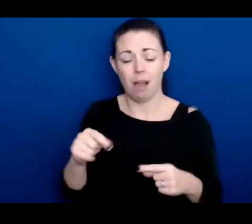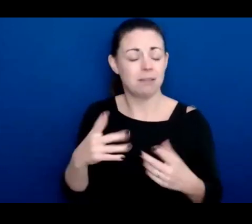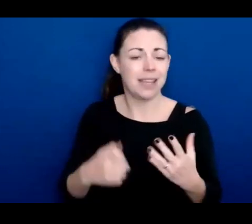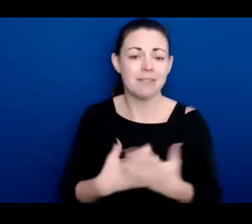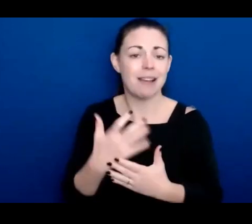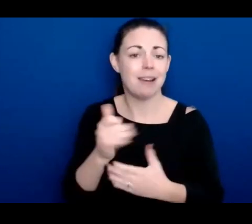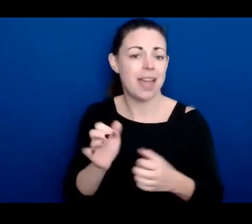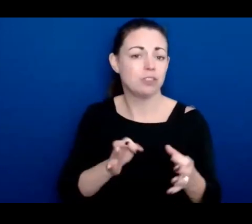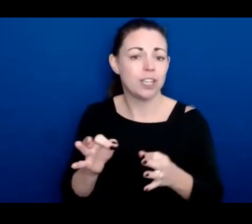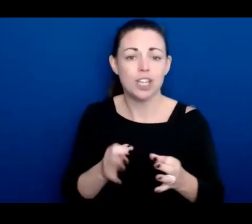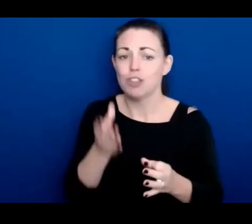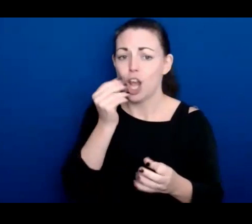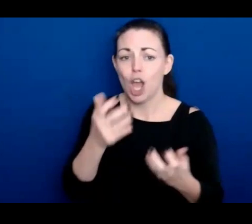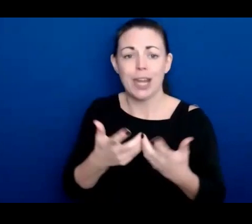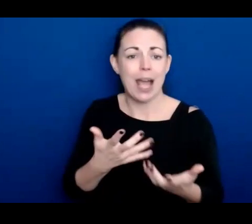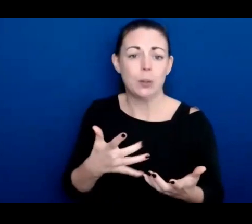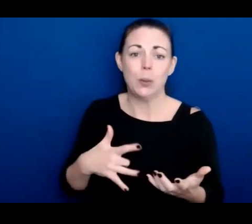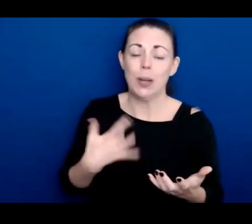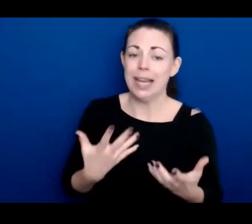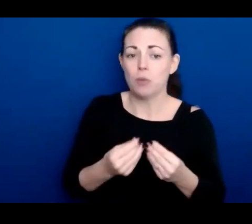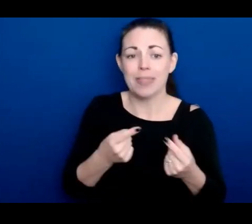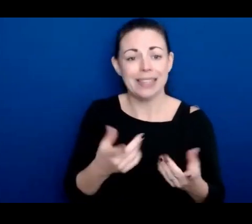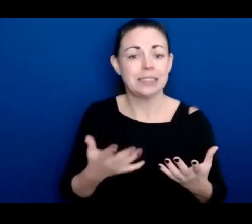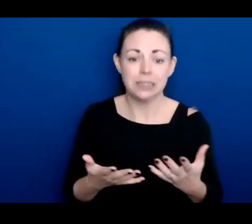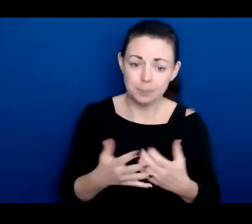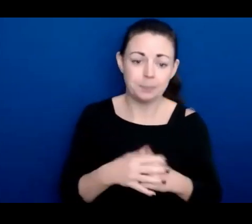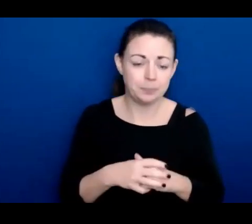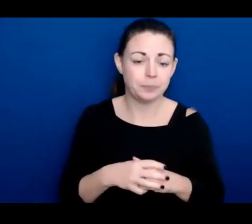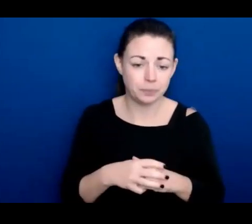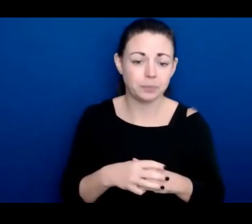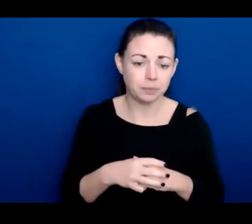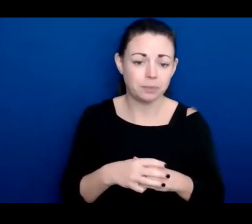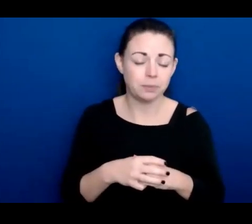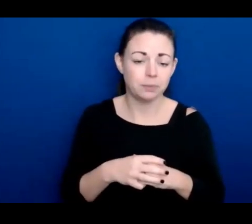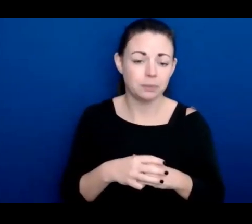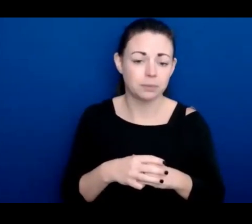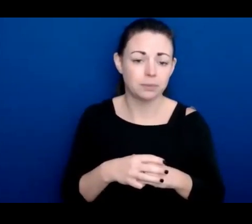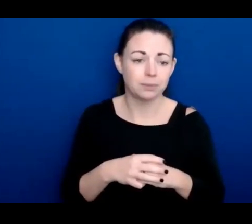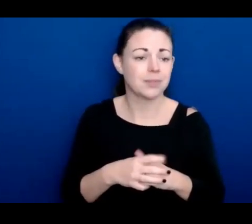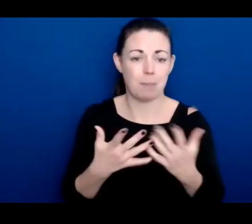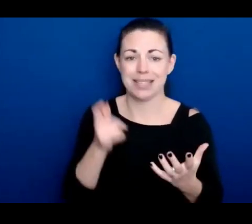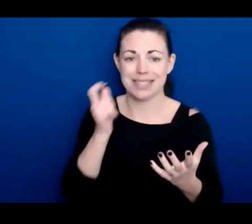and it can go up and down and whatnot, but tend to not go away